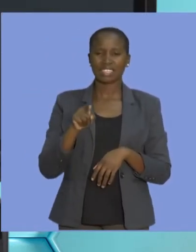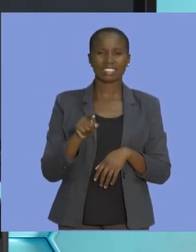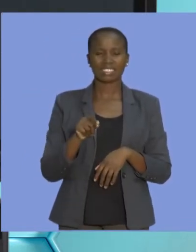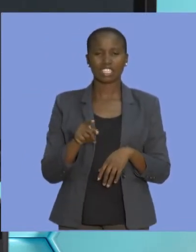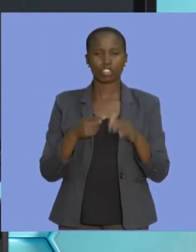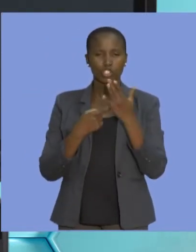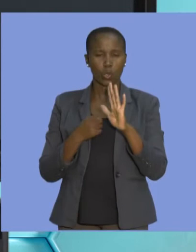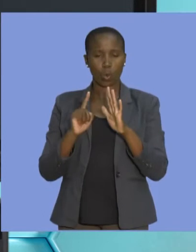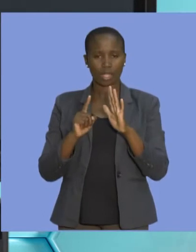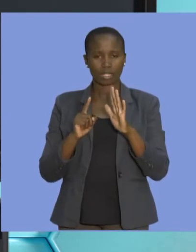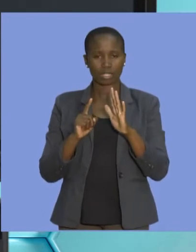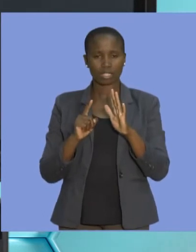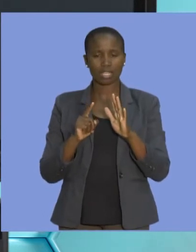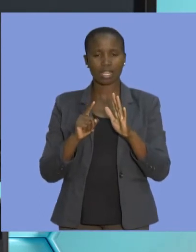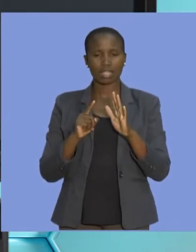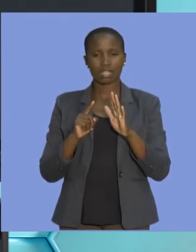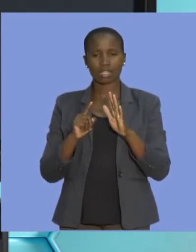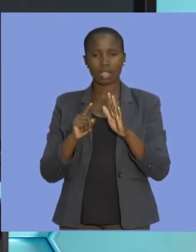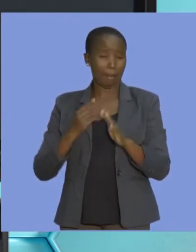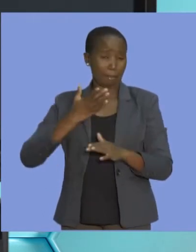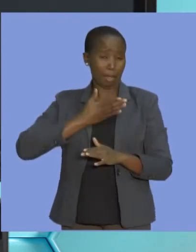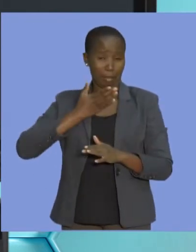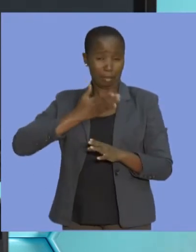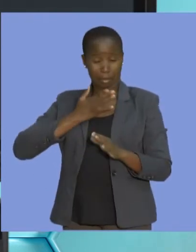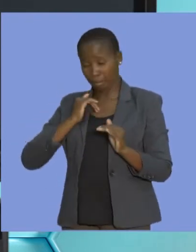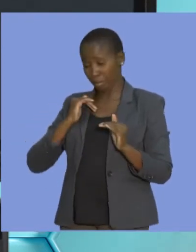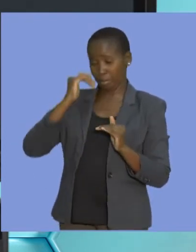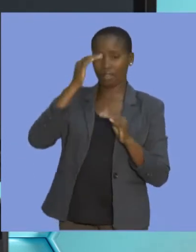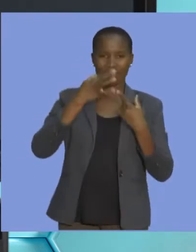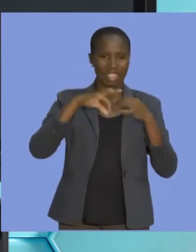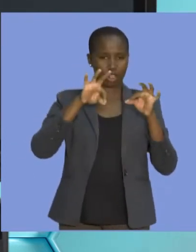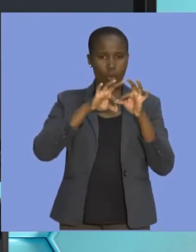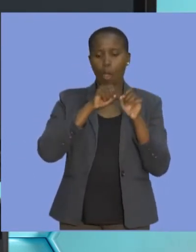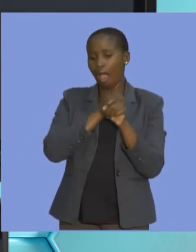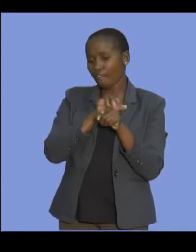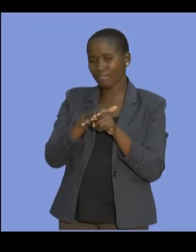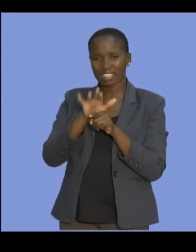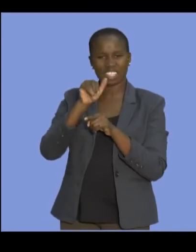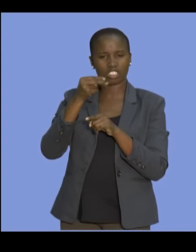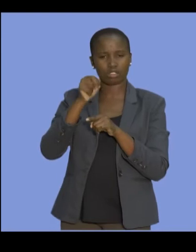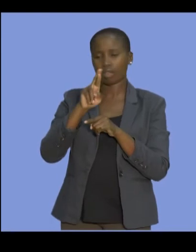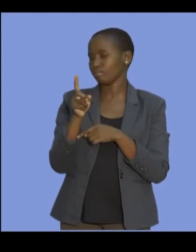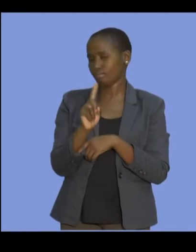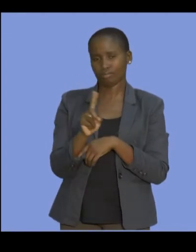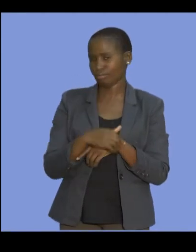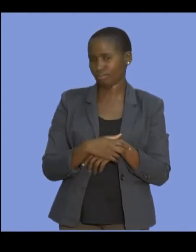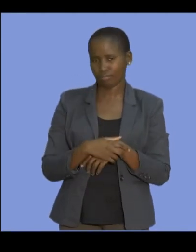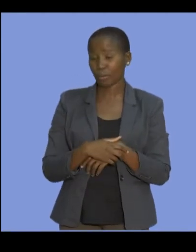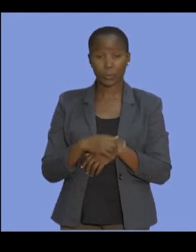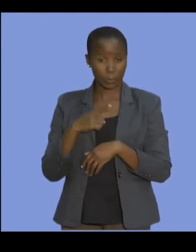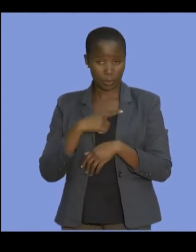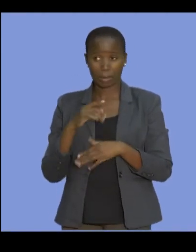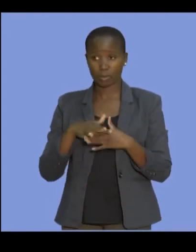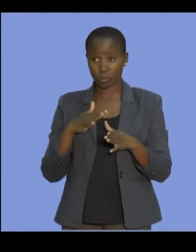values do not affect the interquartile range because the interquartile range is from there to